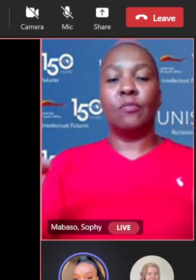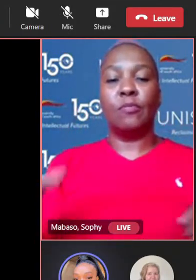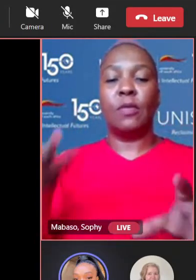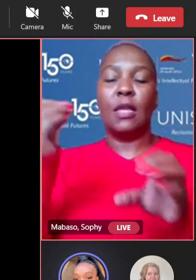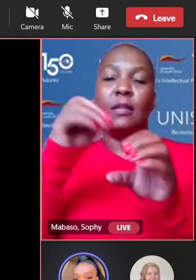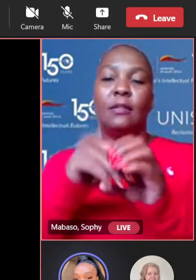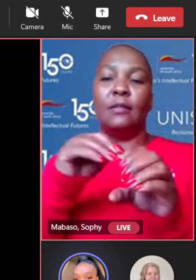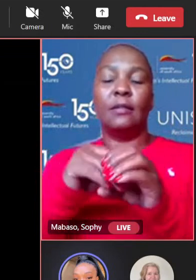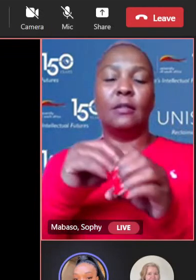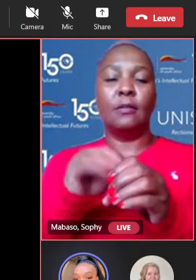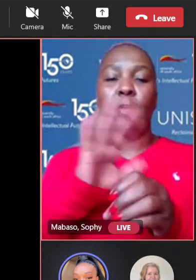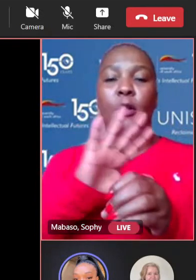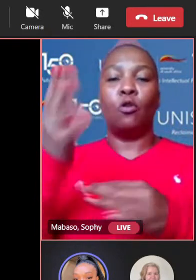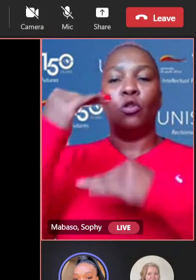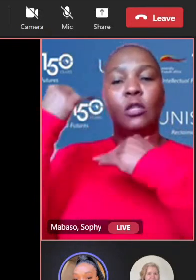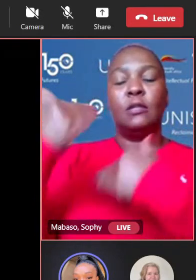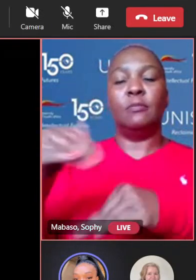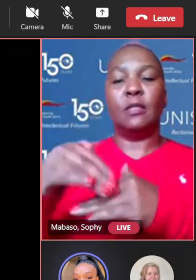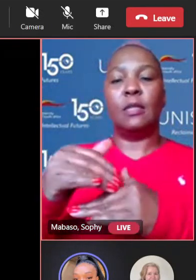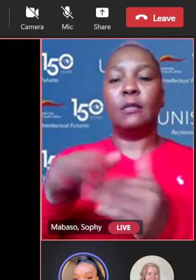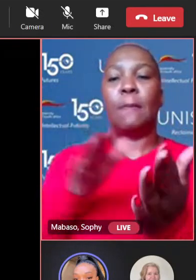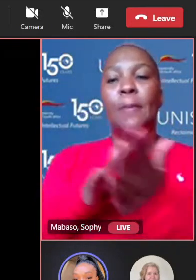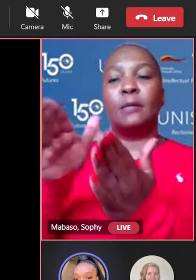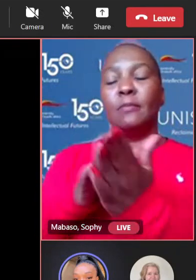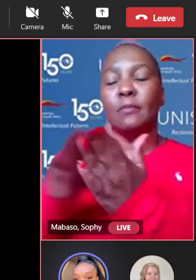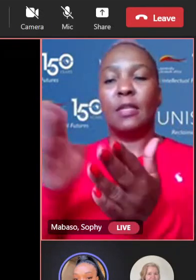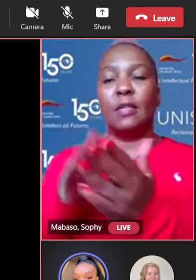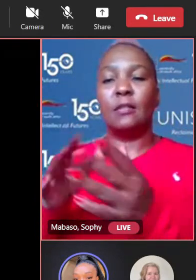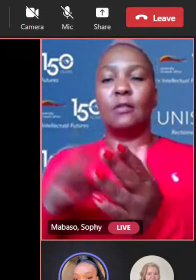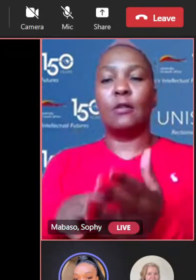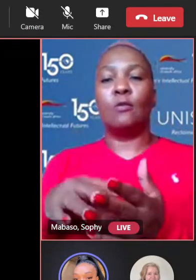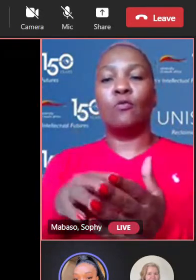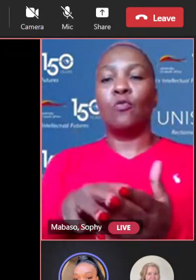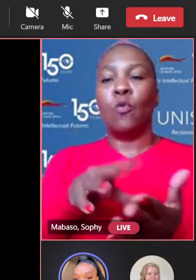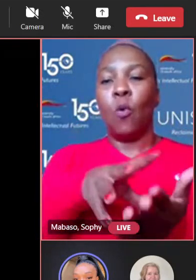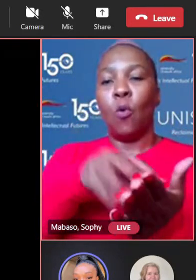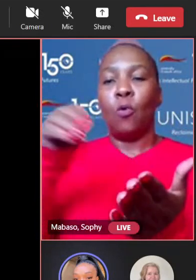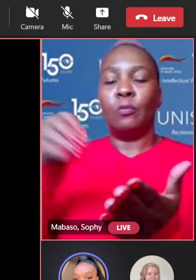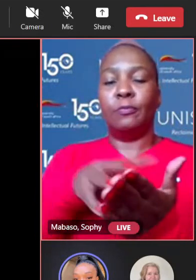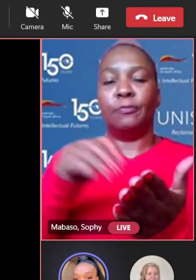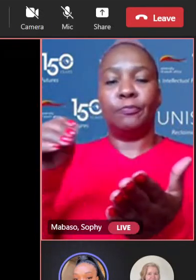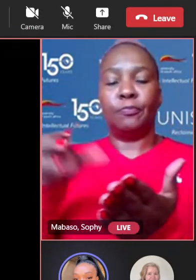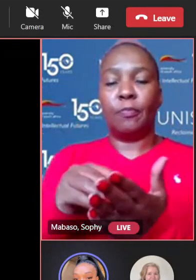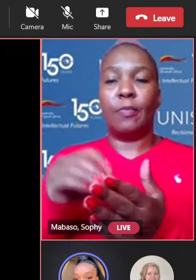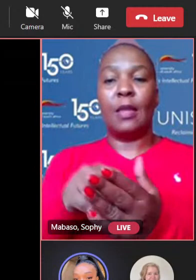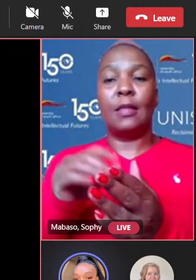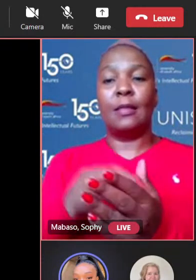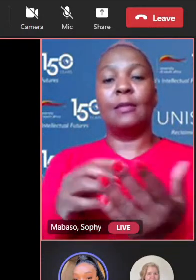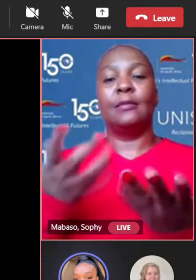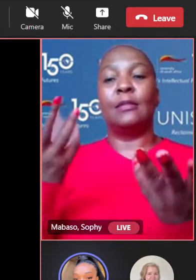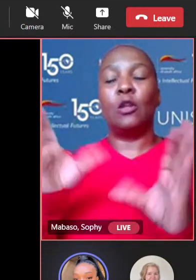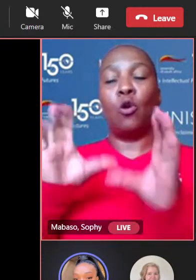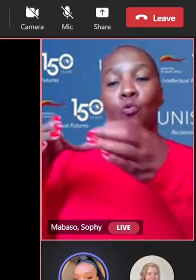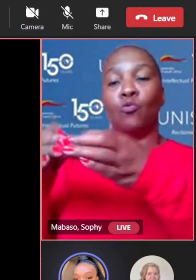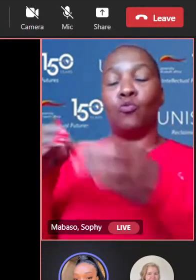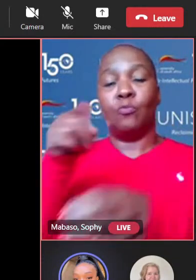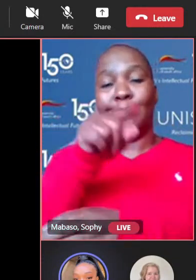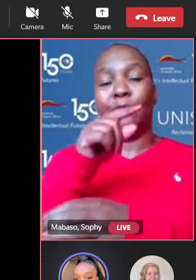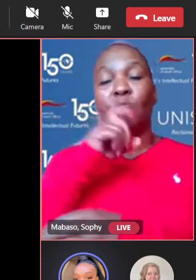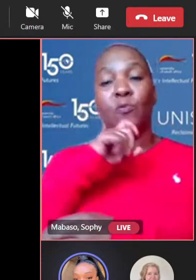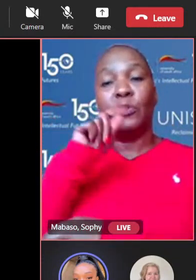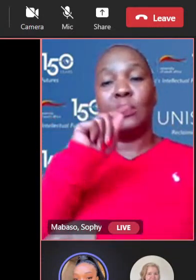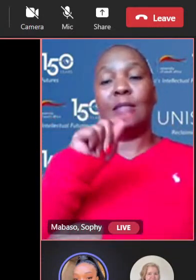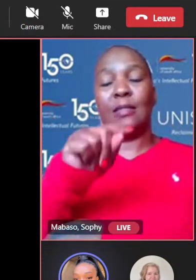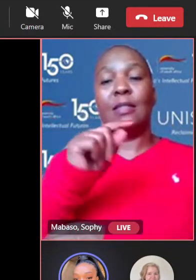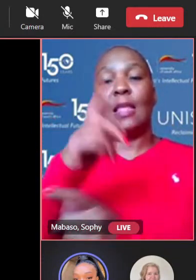not limited to printers and photocopies. So the target group for such digital access centers are students who reside in very